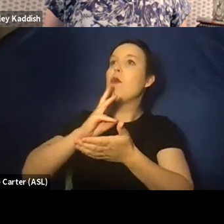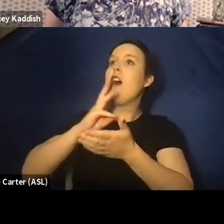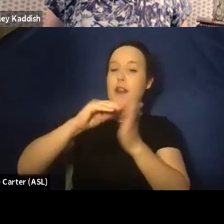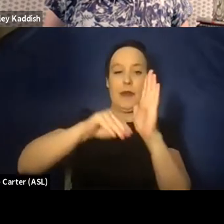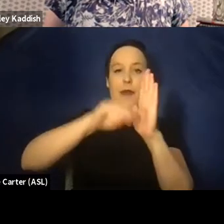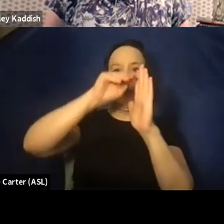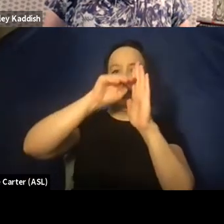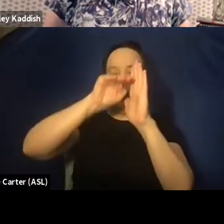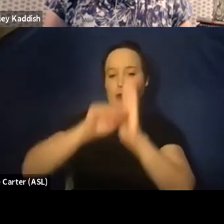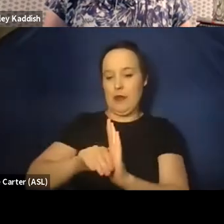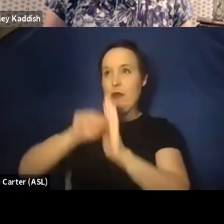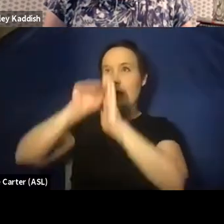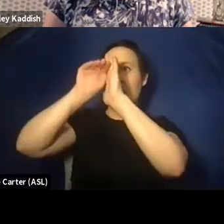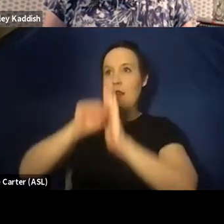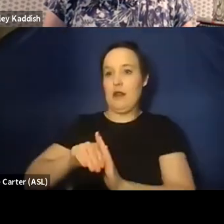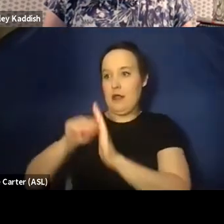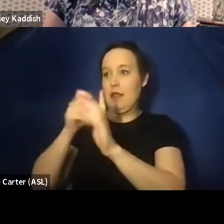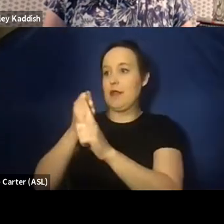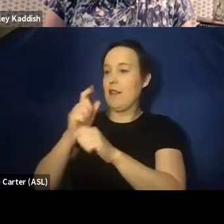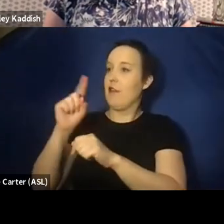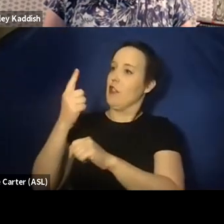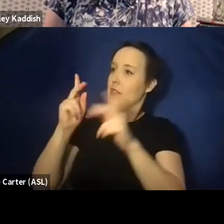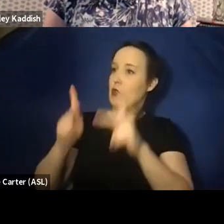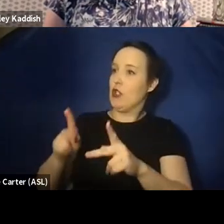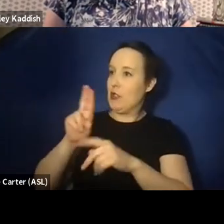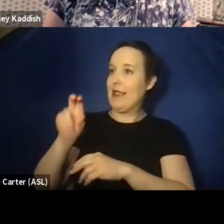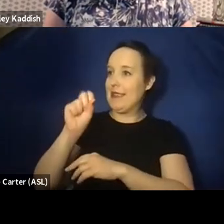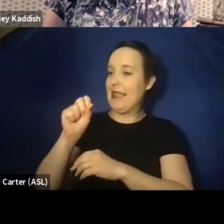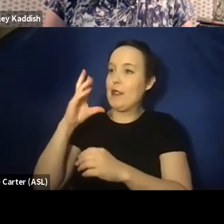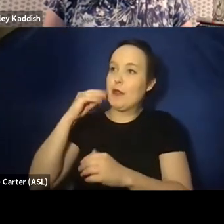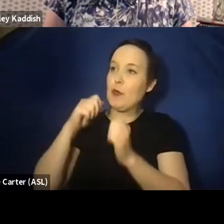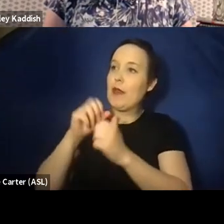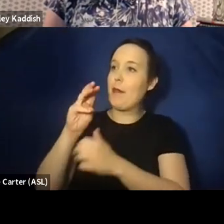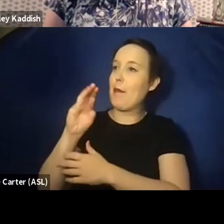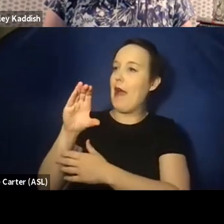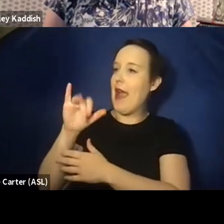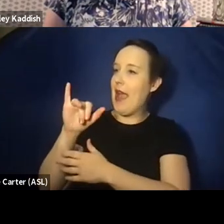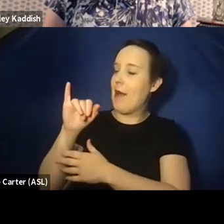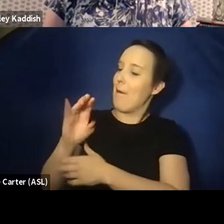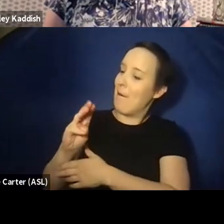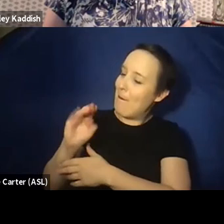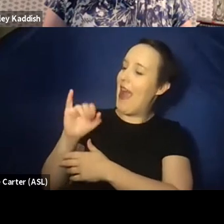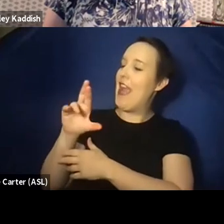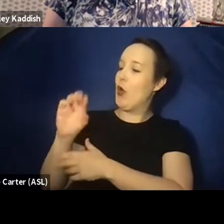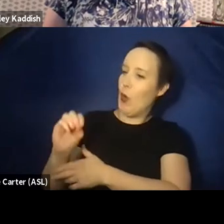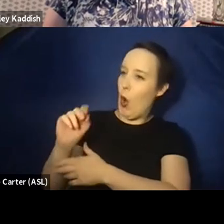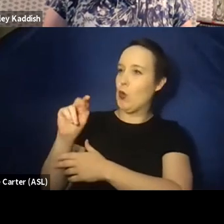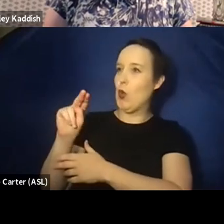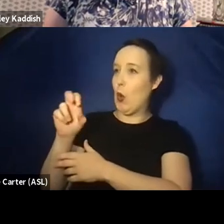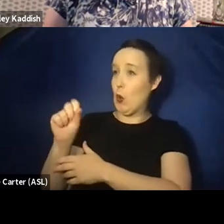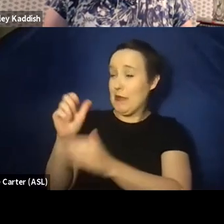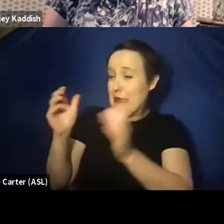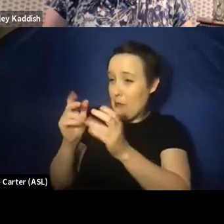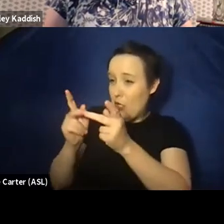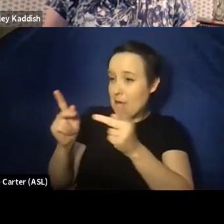very first person in the United States to experiment with microtones. And it was just in this little tiny space. And what he would do is he